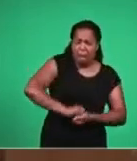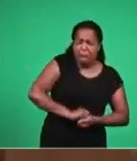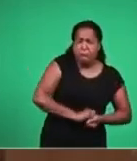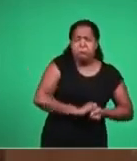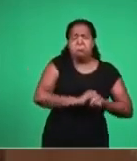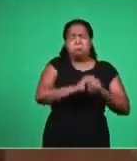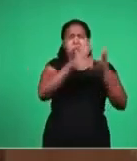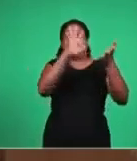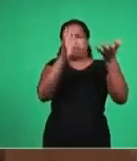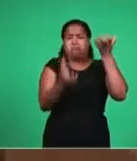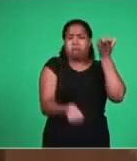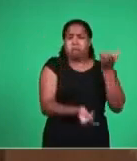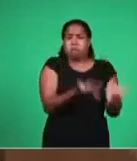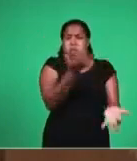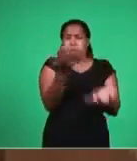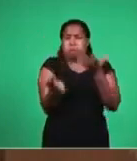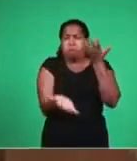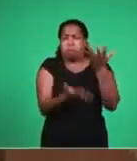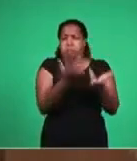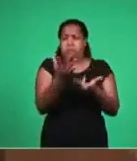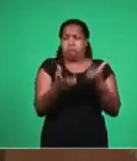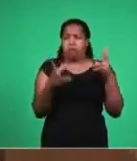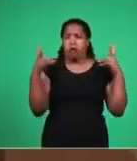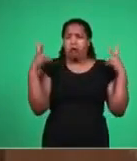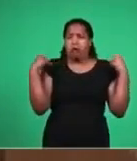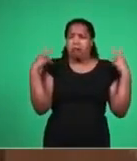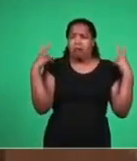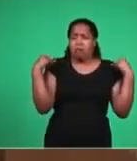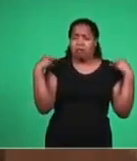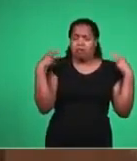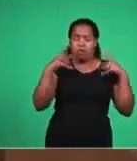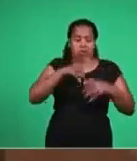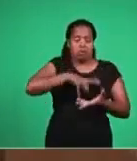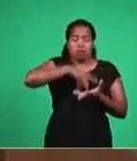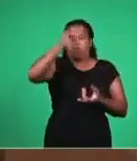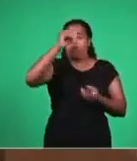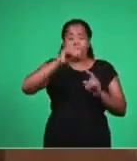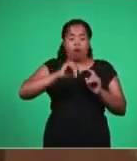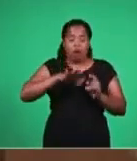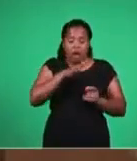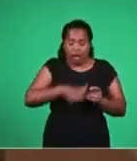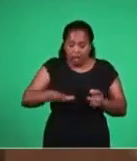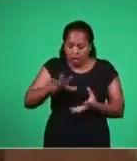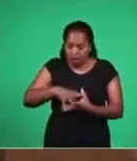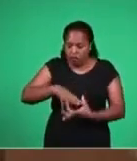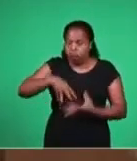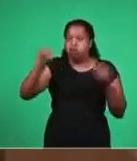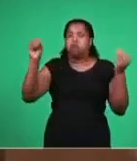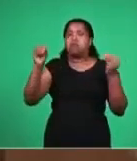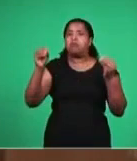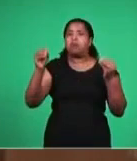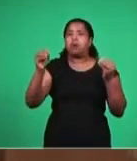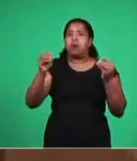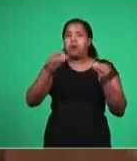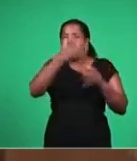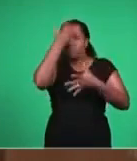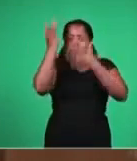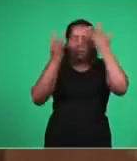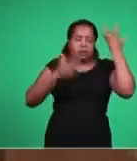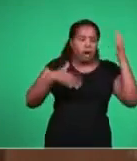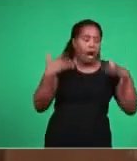loss. Everything is gonna be on fire. Everything doesn't know where the children go. Those things